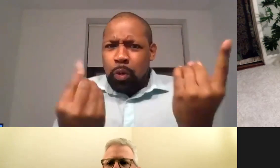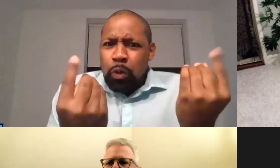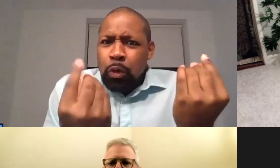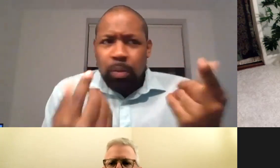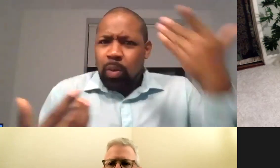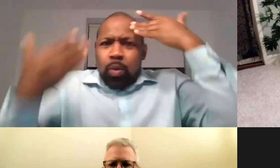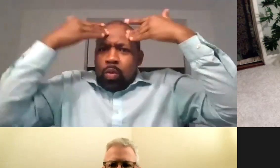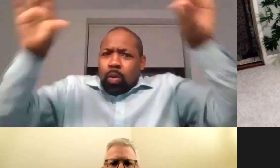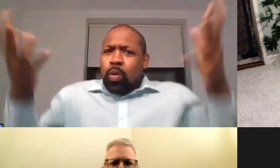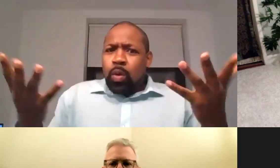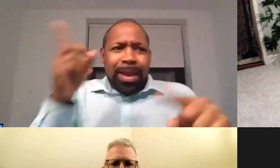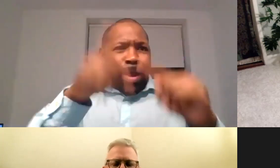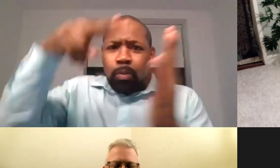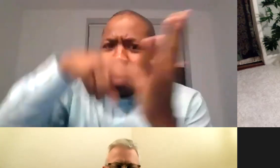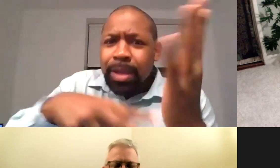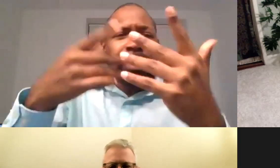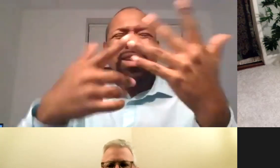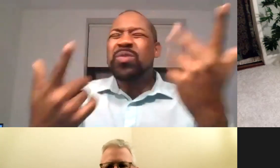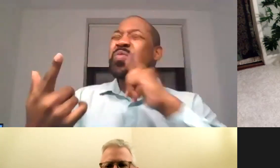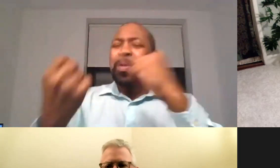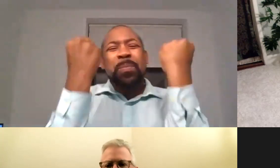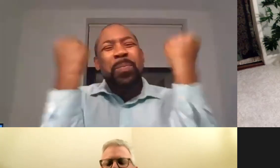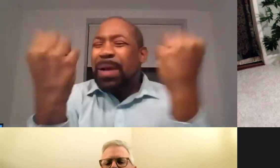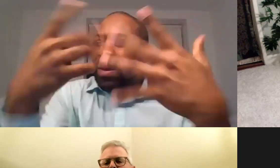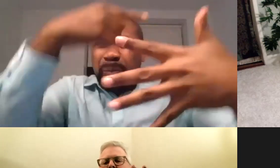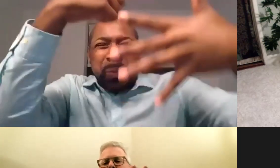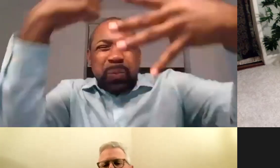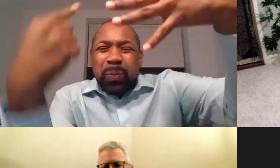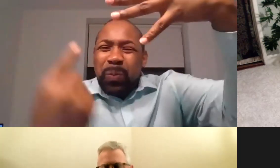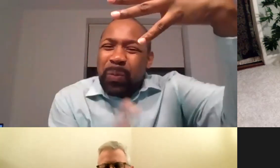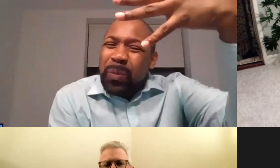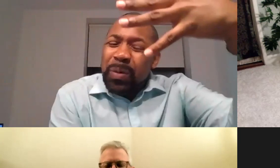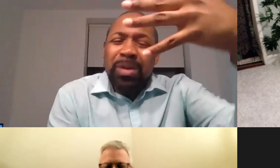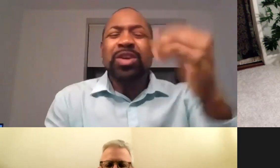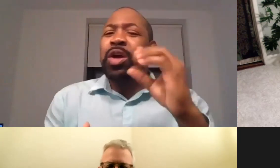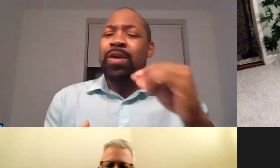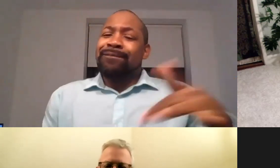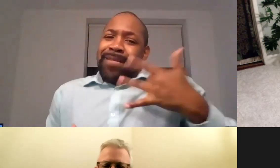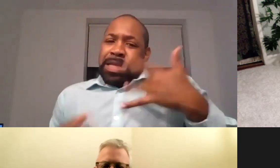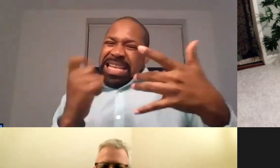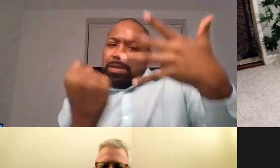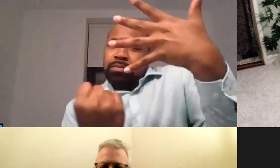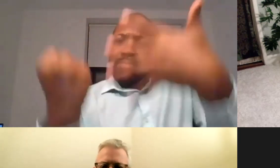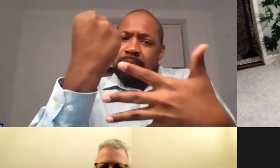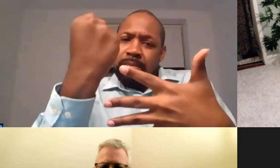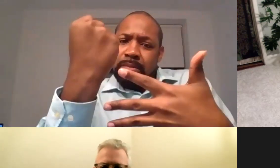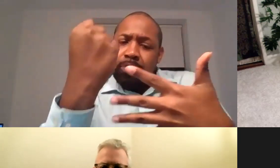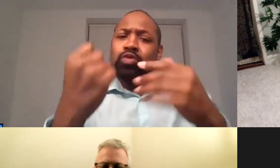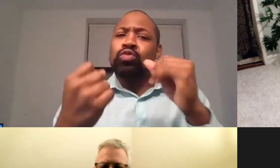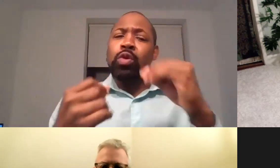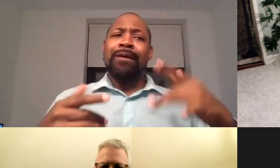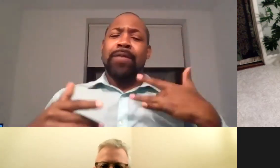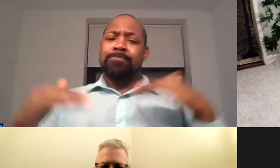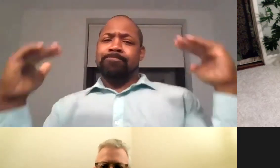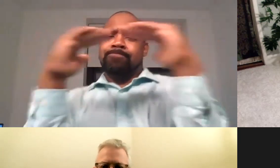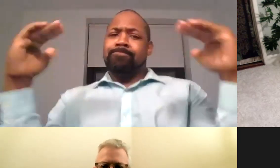are blind, people who have, people don't know where to turn, what to read, where to get information. And